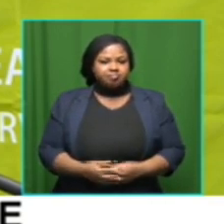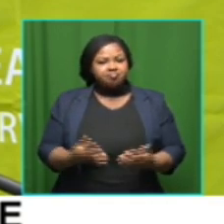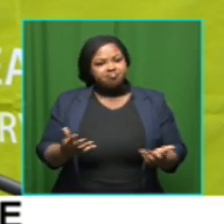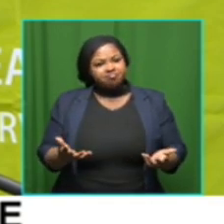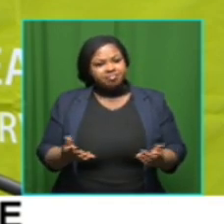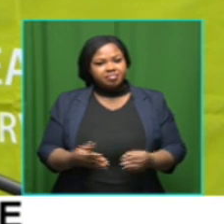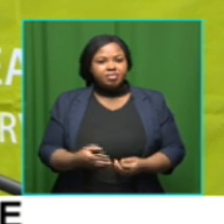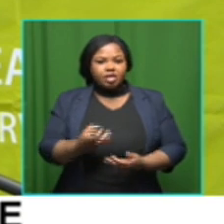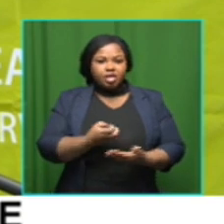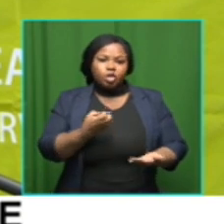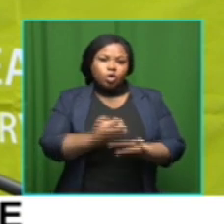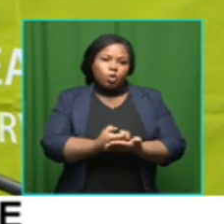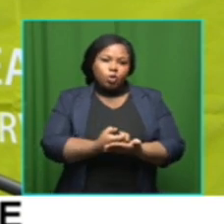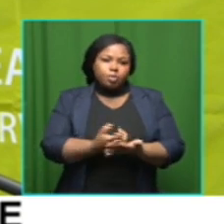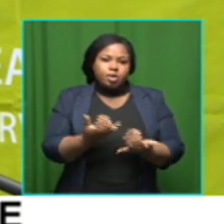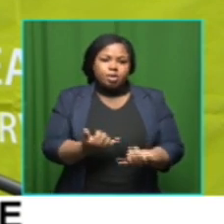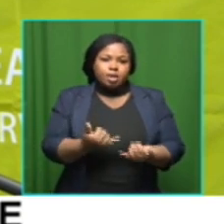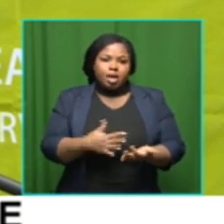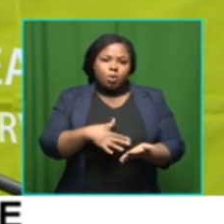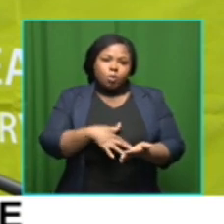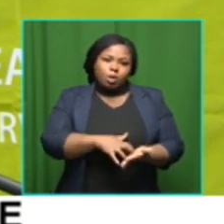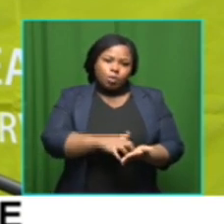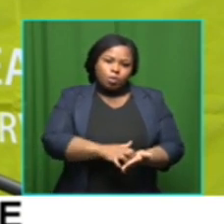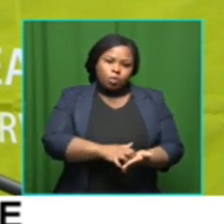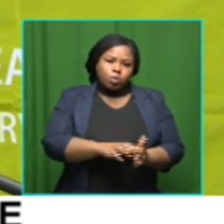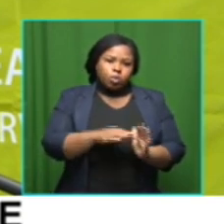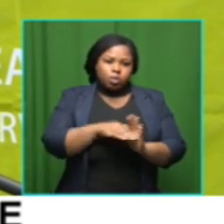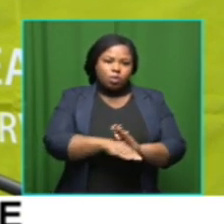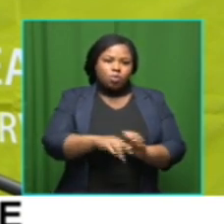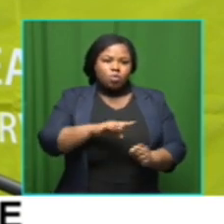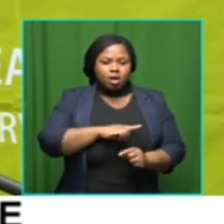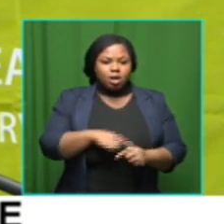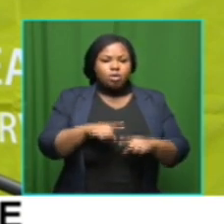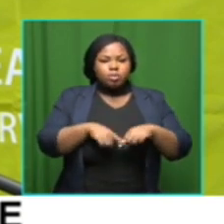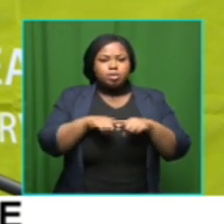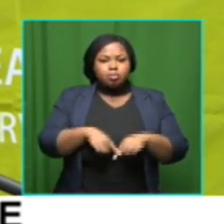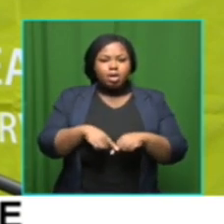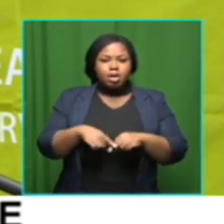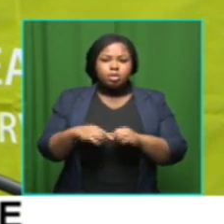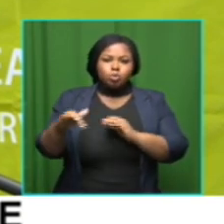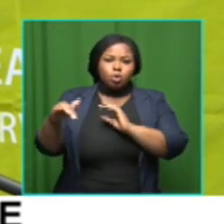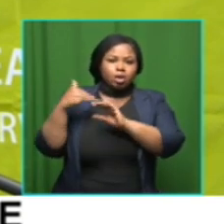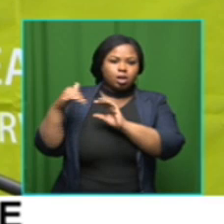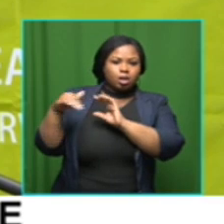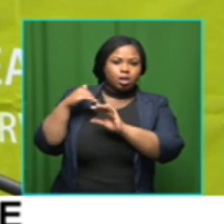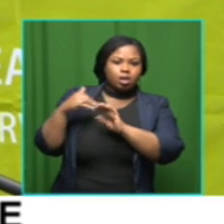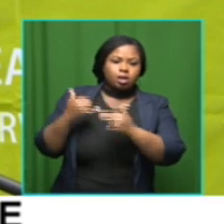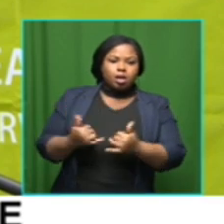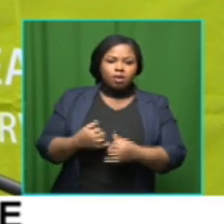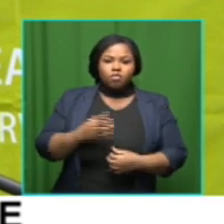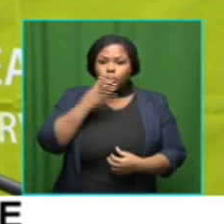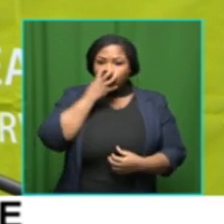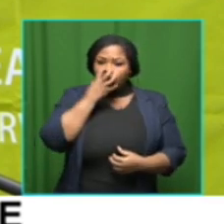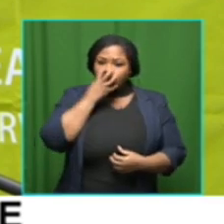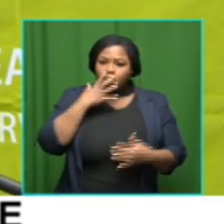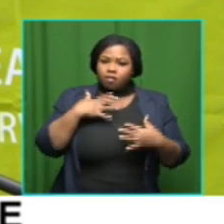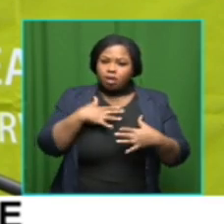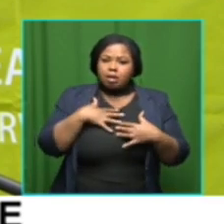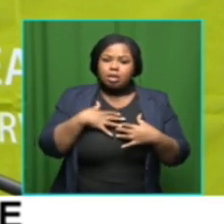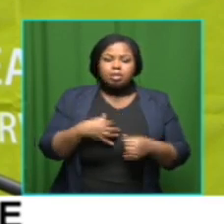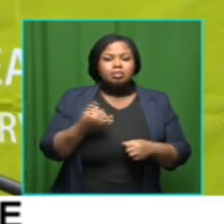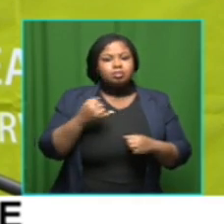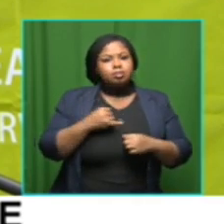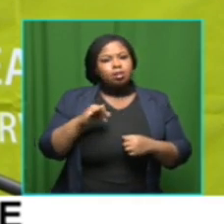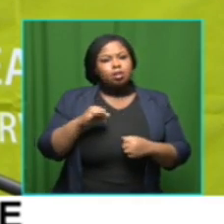our economy is just that we are a country that relies on imports, you know, and ventilators will be a big